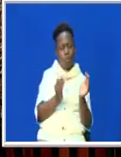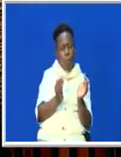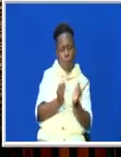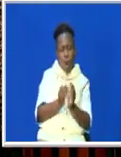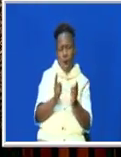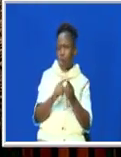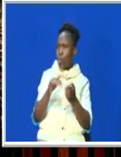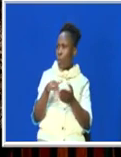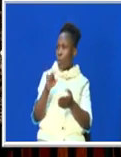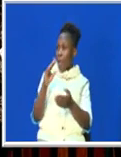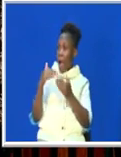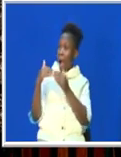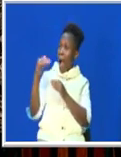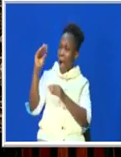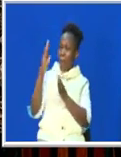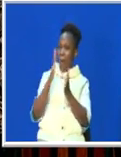my bottles again.